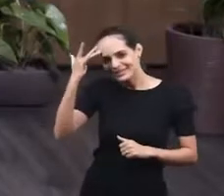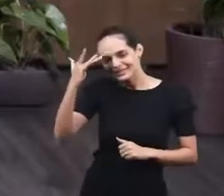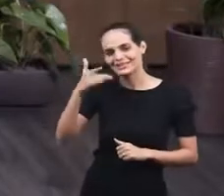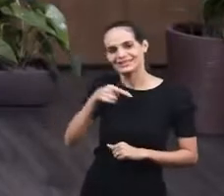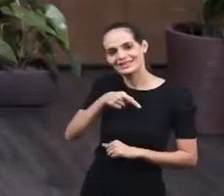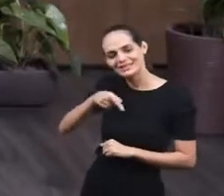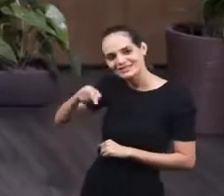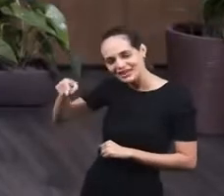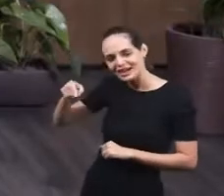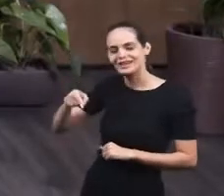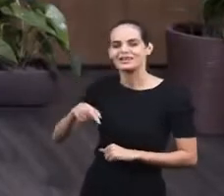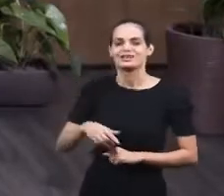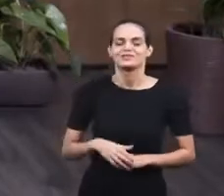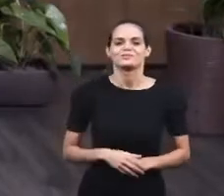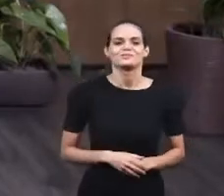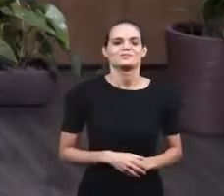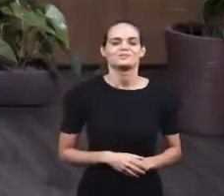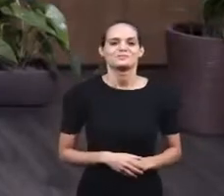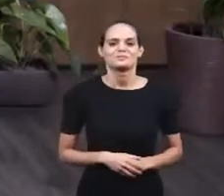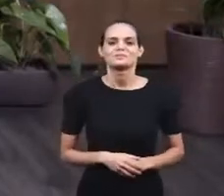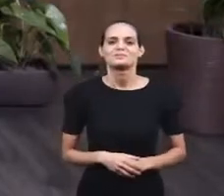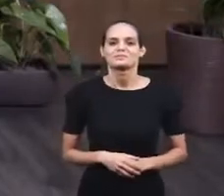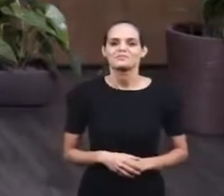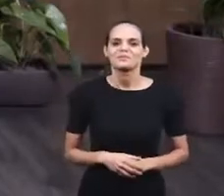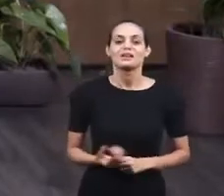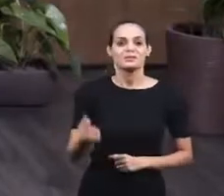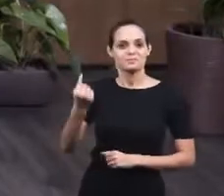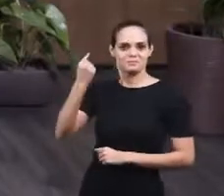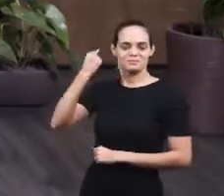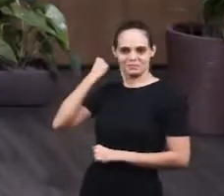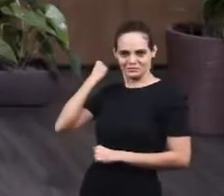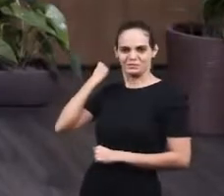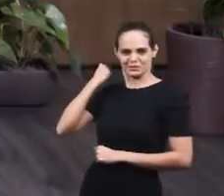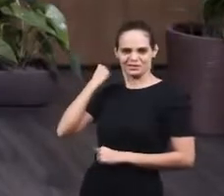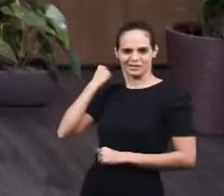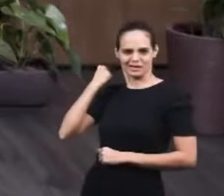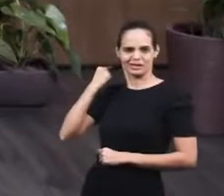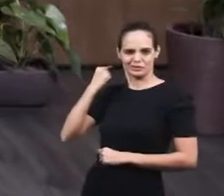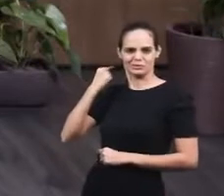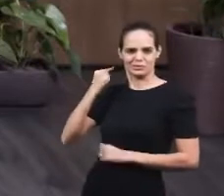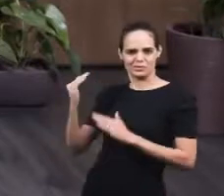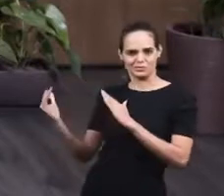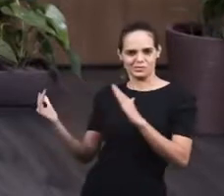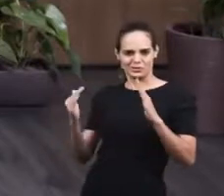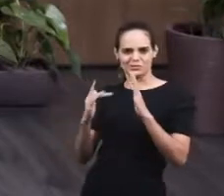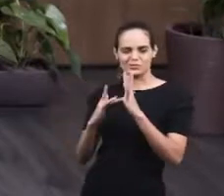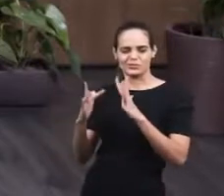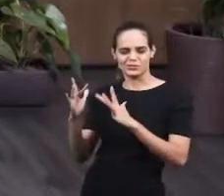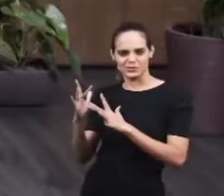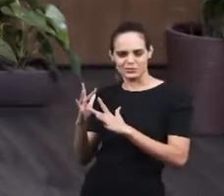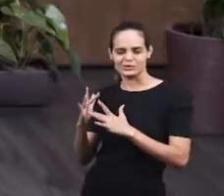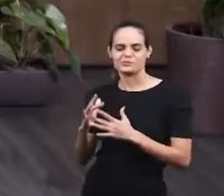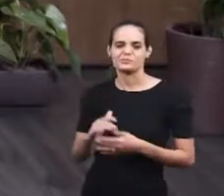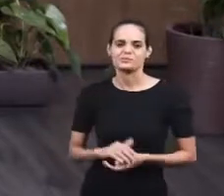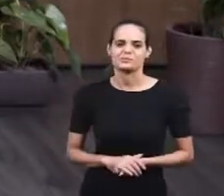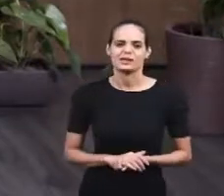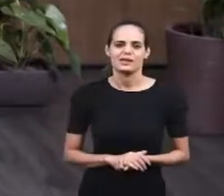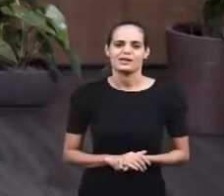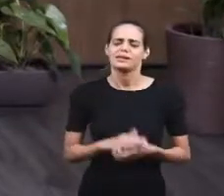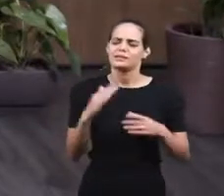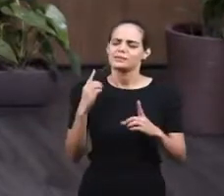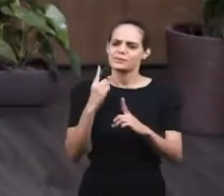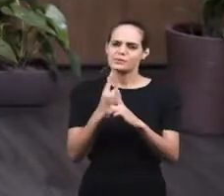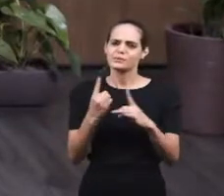Many people go through it. We see here ruins from the time of Jesus. And what a beautiful encounter. What a